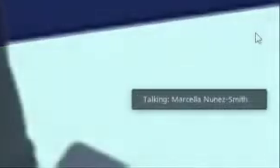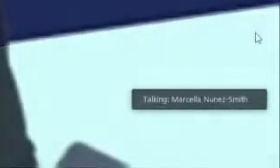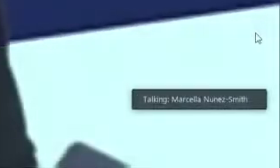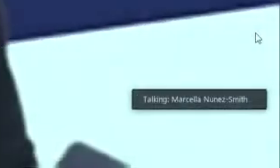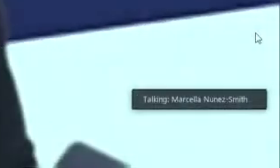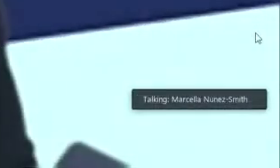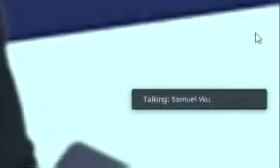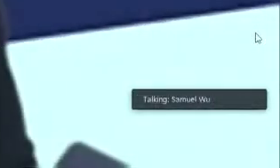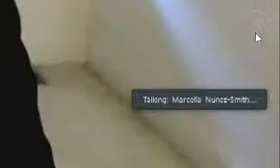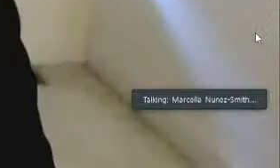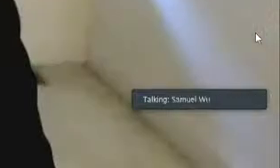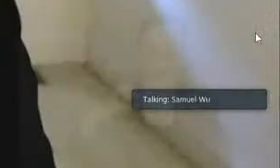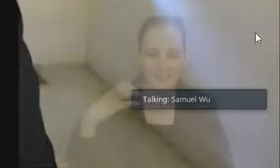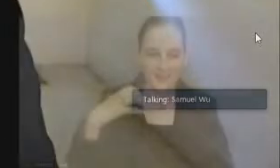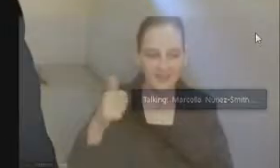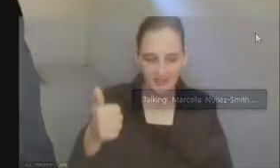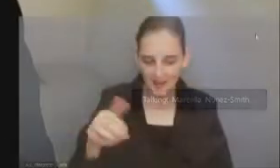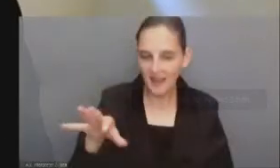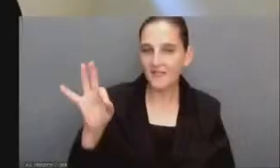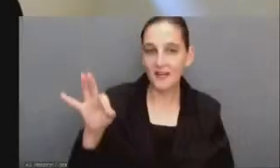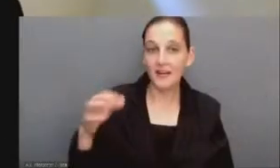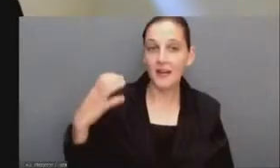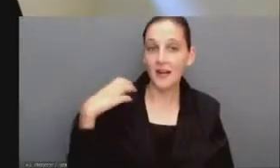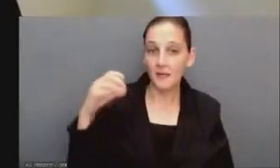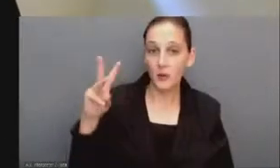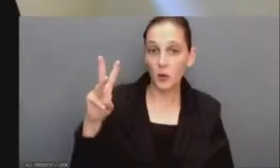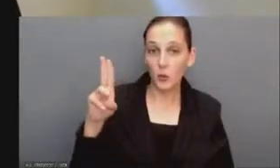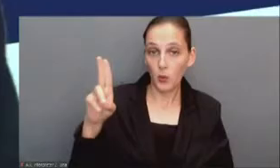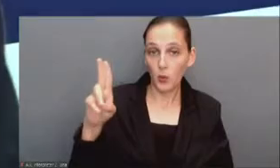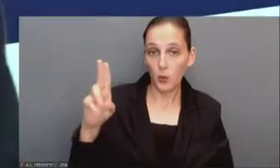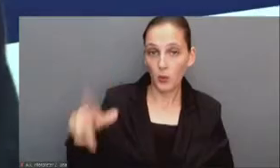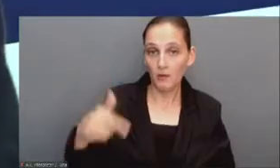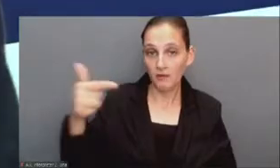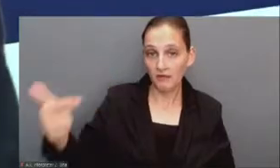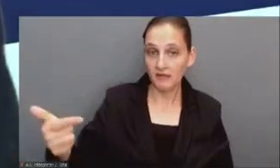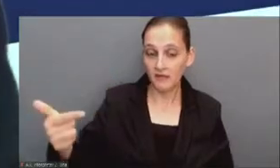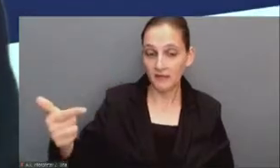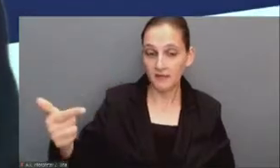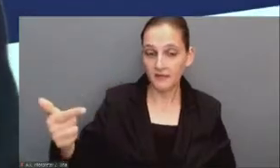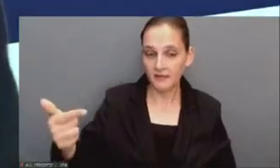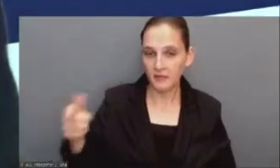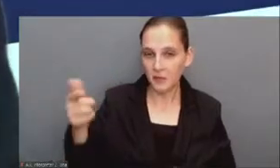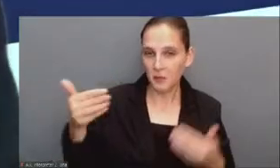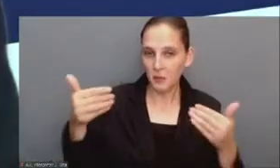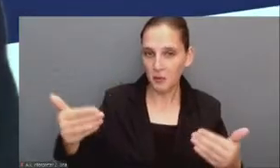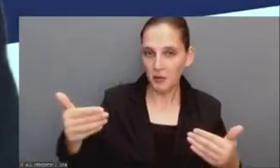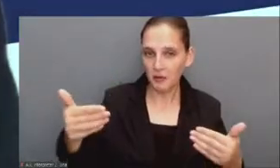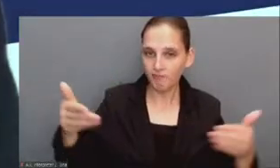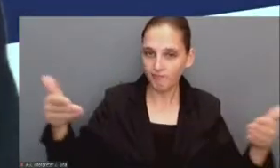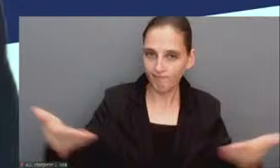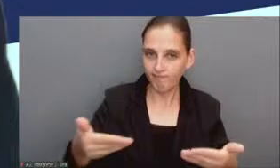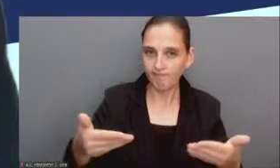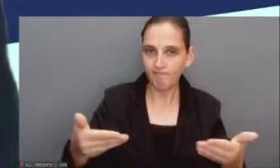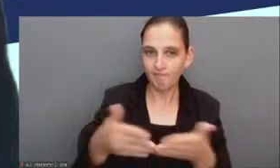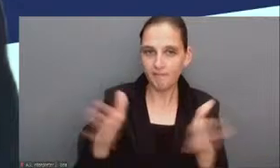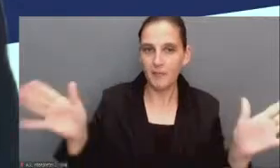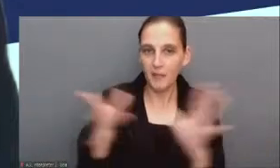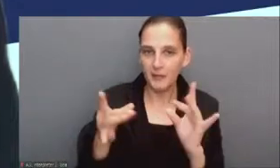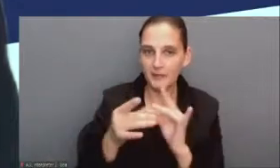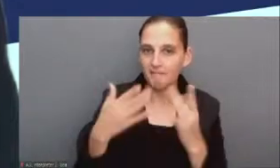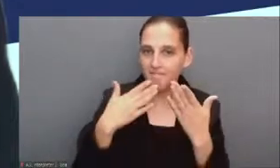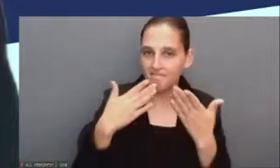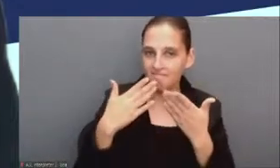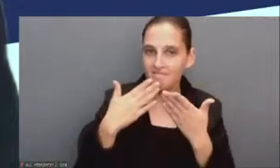Captain Wu, there you are. Let me turn it over to you at this time to welcome public comment. Thank you so much, Captain Wu.